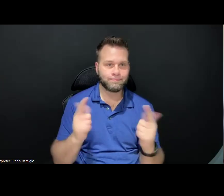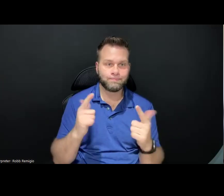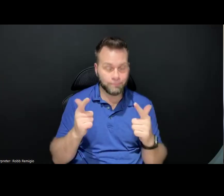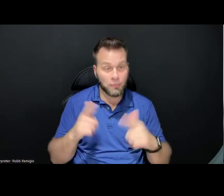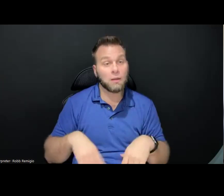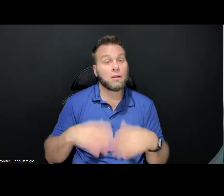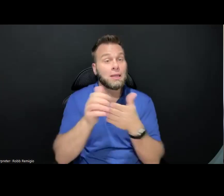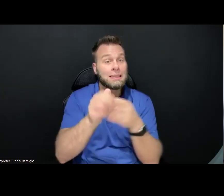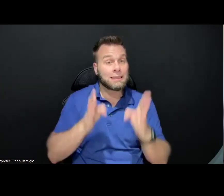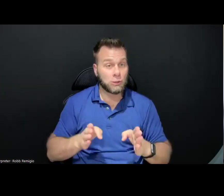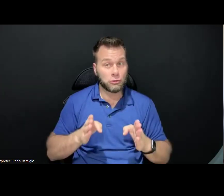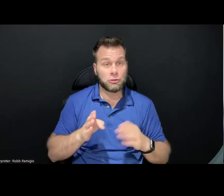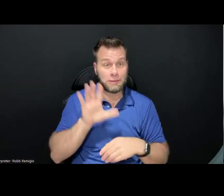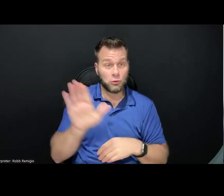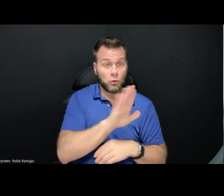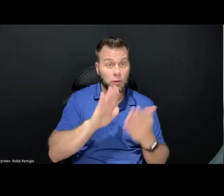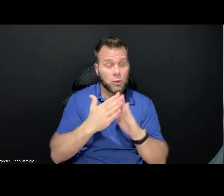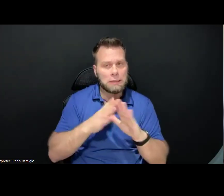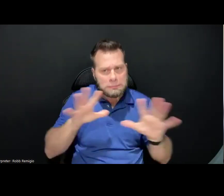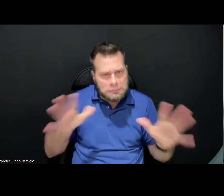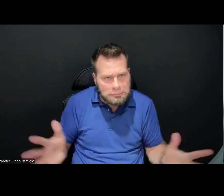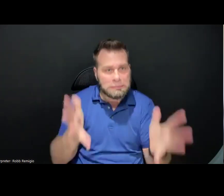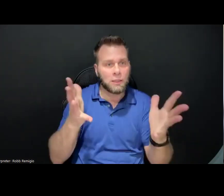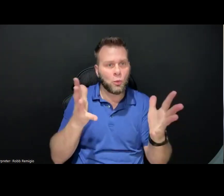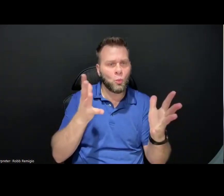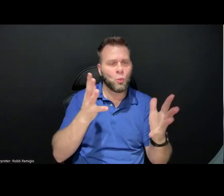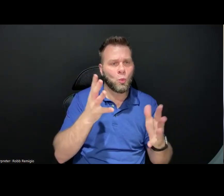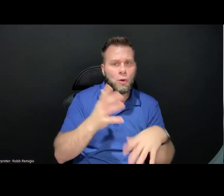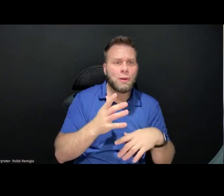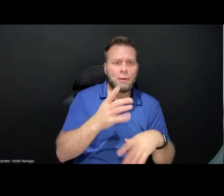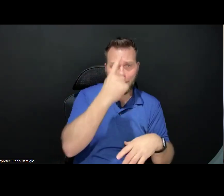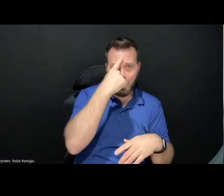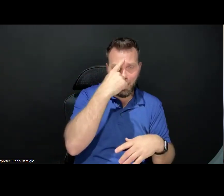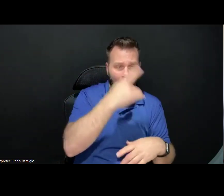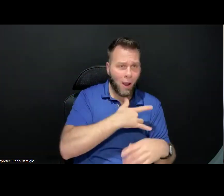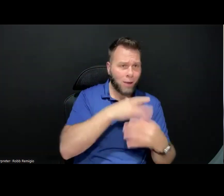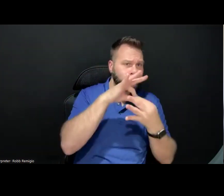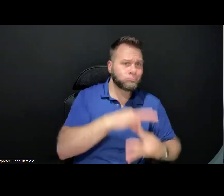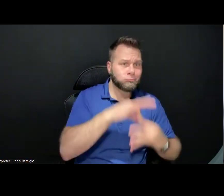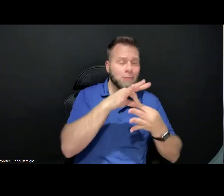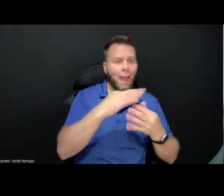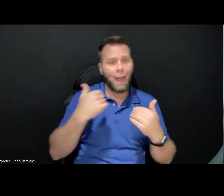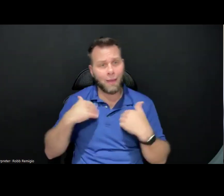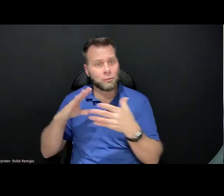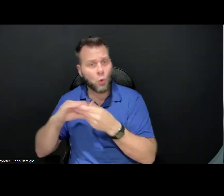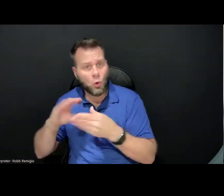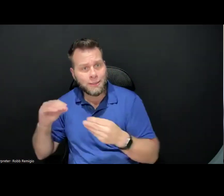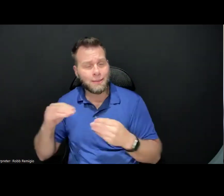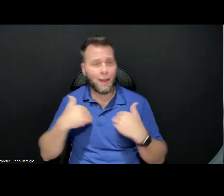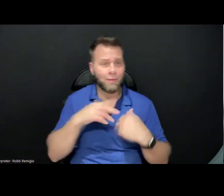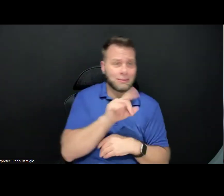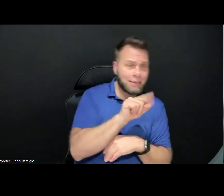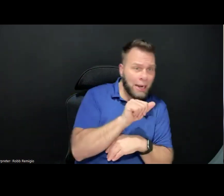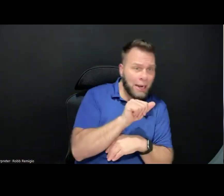in your community. Please lead with both your head and your heart. So combine stories with data. It brings the data to life. It helps